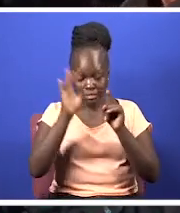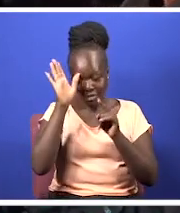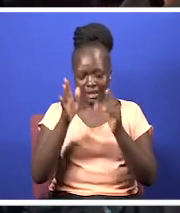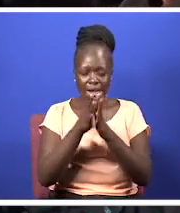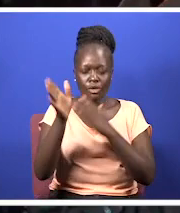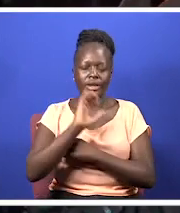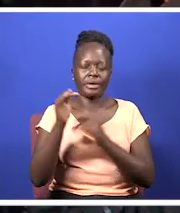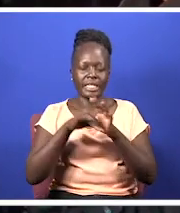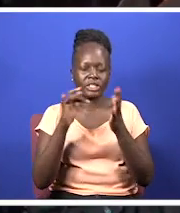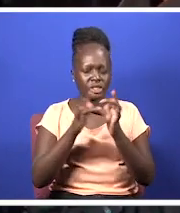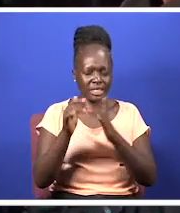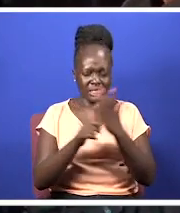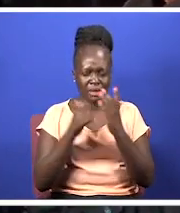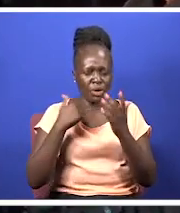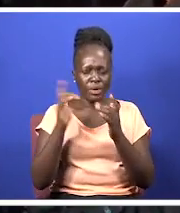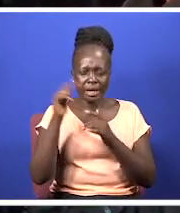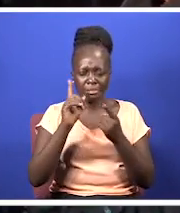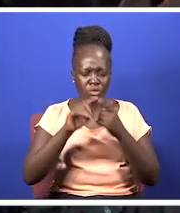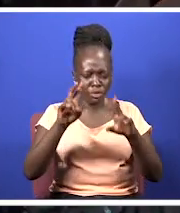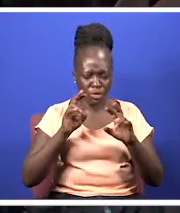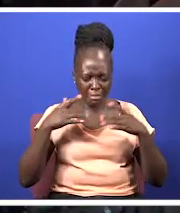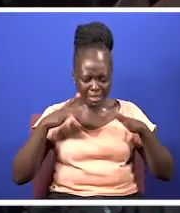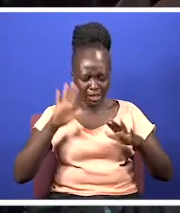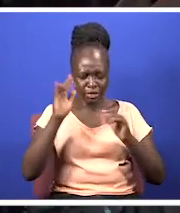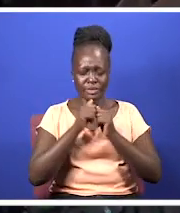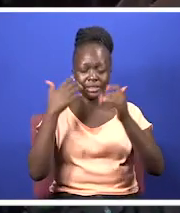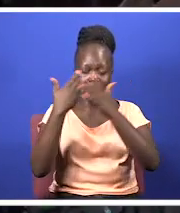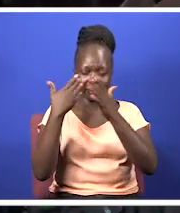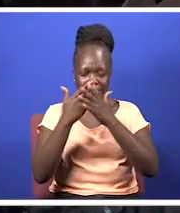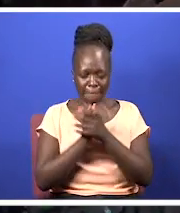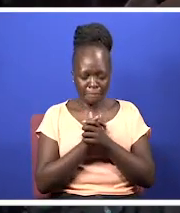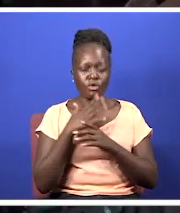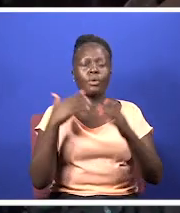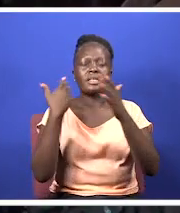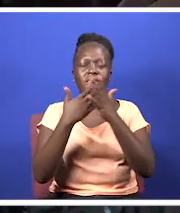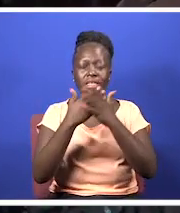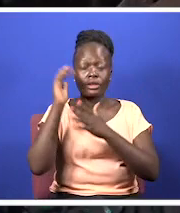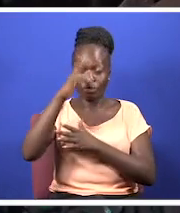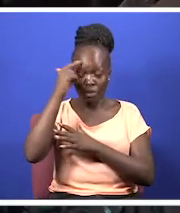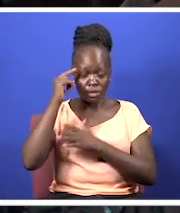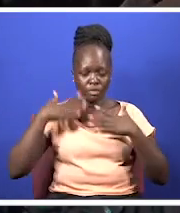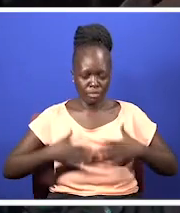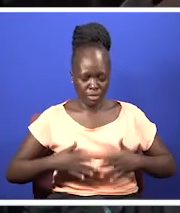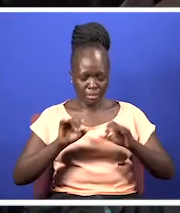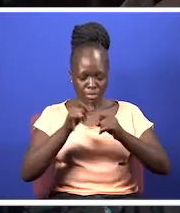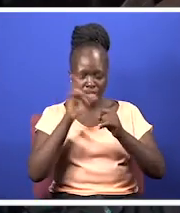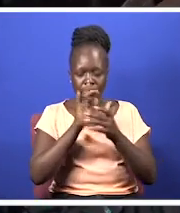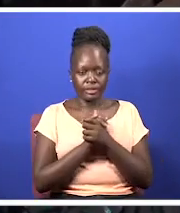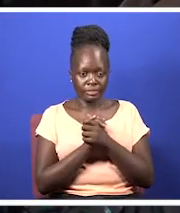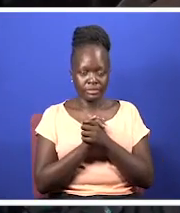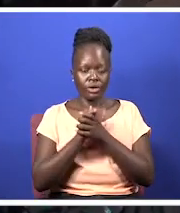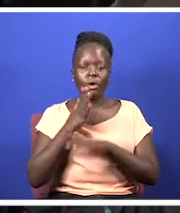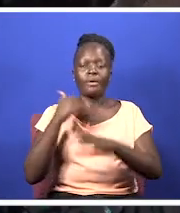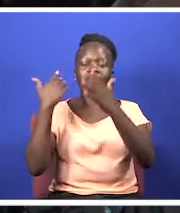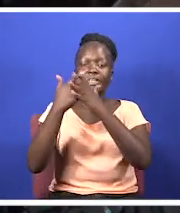Father and our God, in Jesus' name, we approach your throne of mercy with thanksgiving. We want to thank you because of your broken body. We want